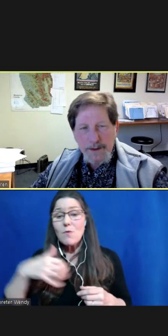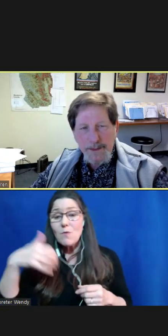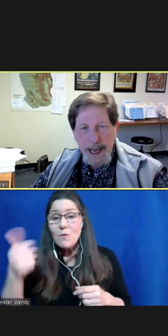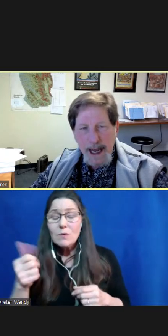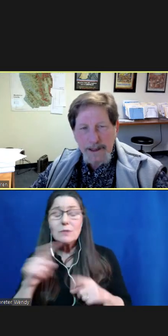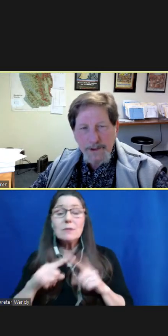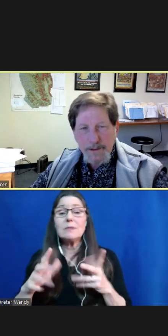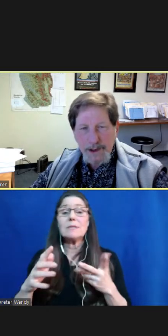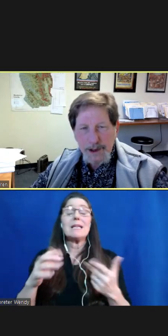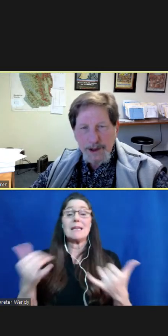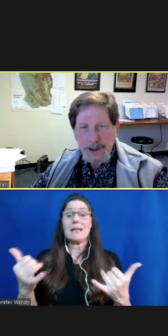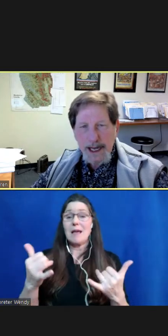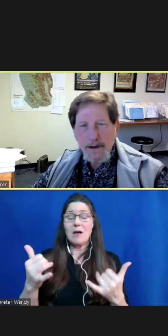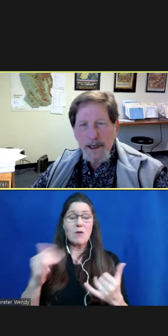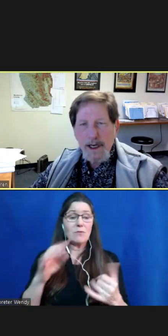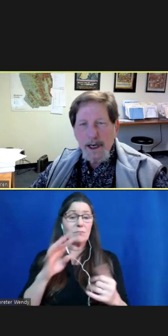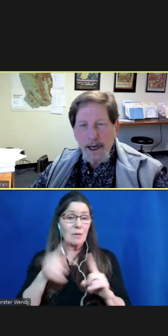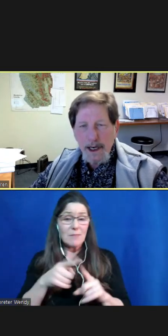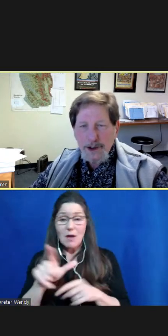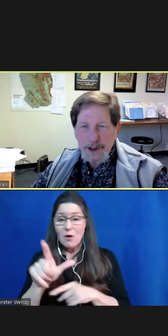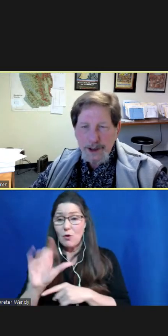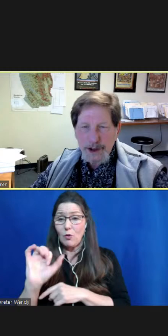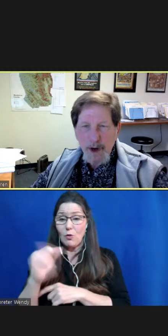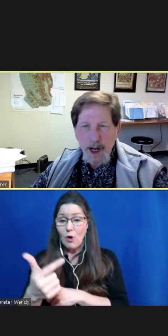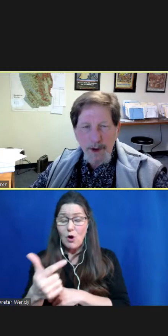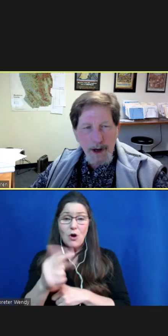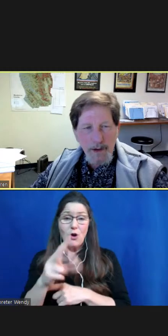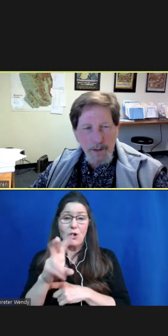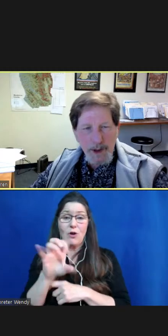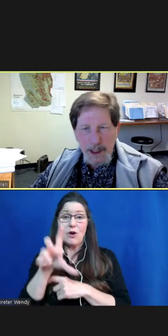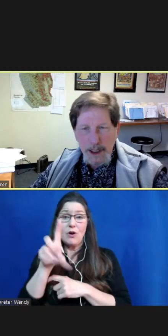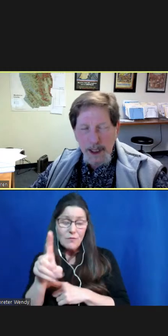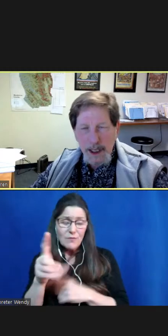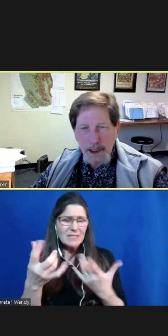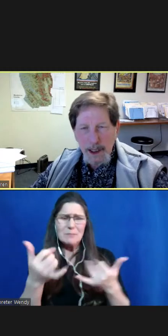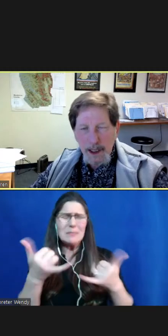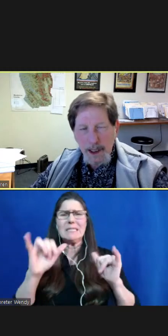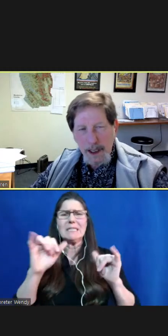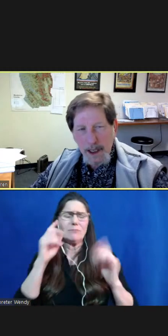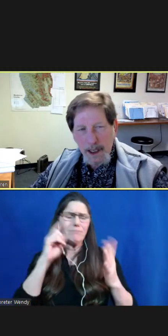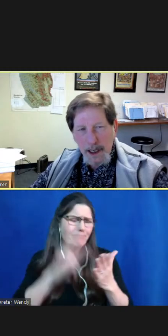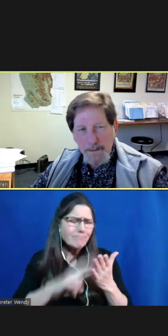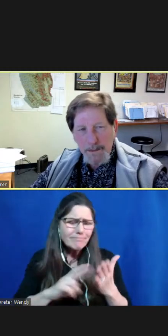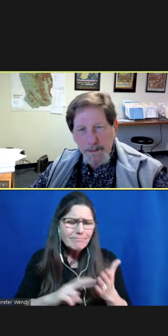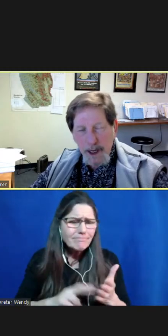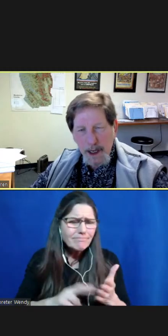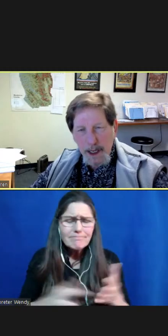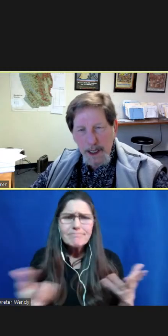outcome that's being actively researched now. So this is why we are really